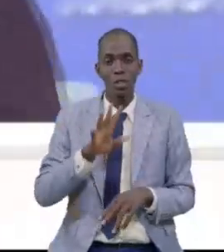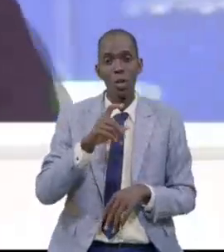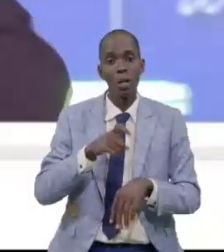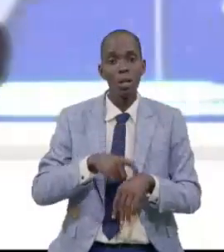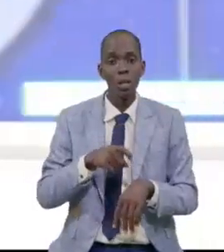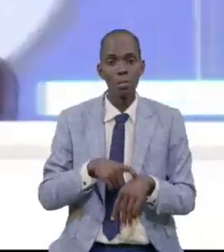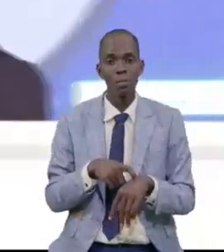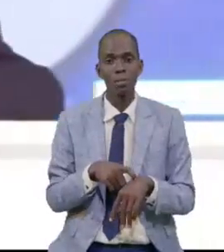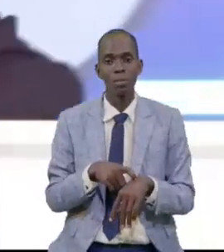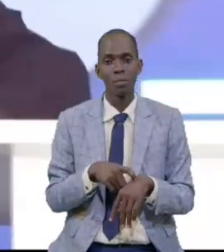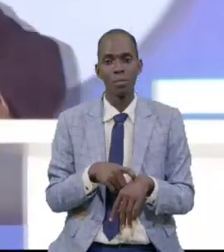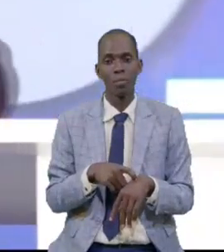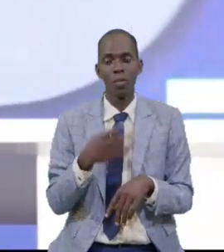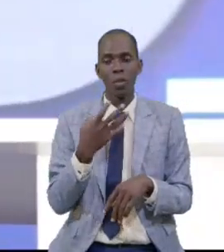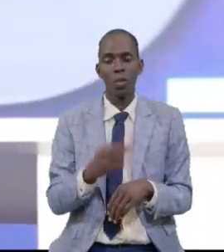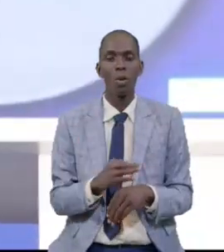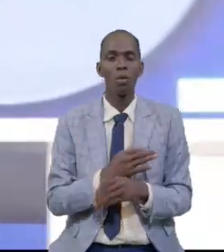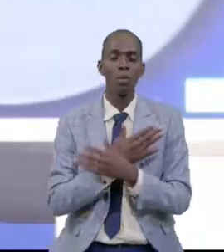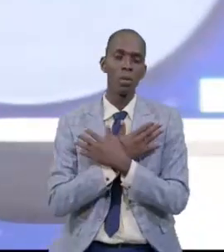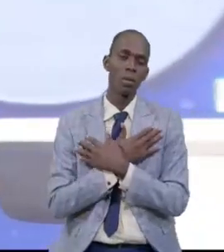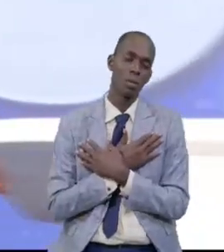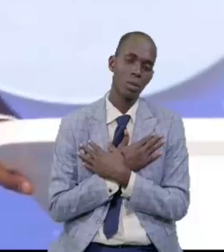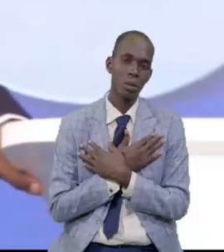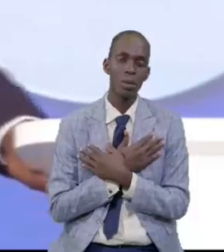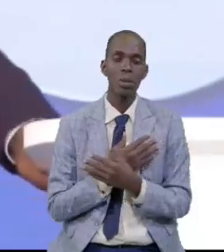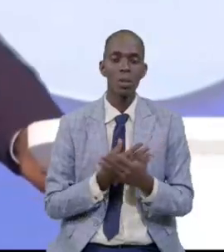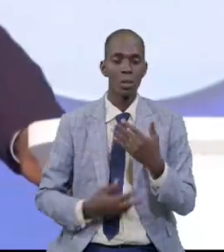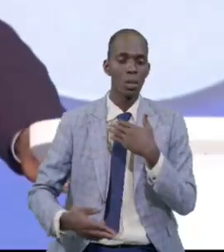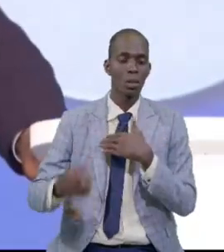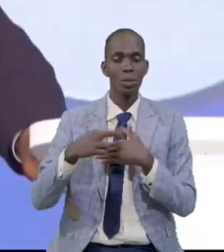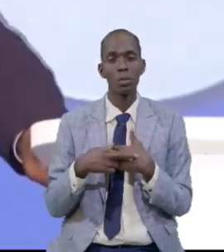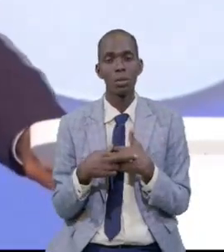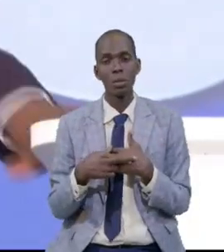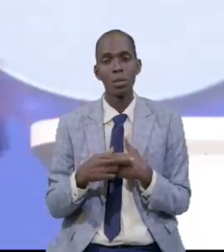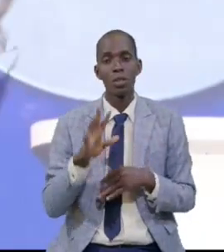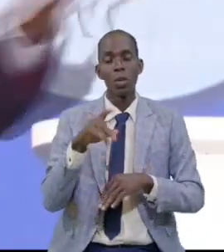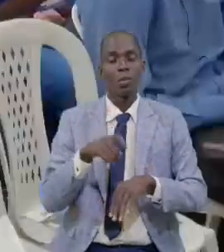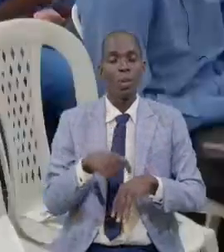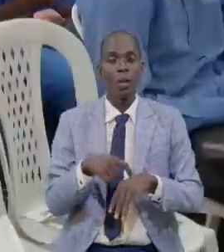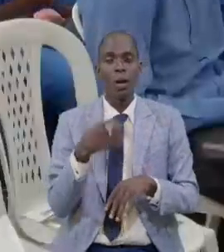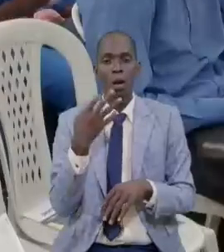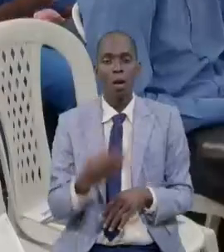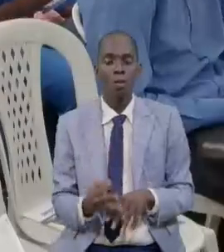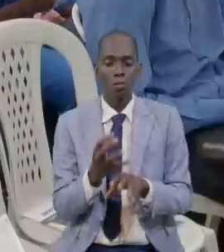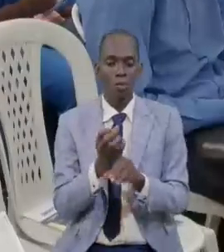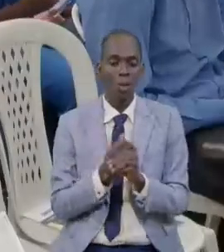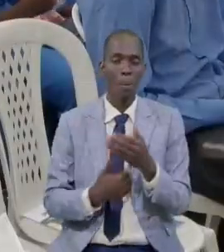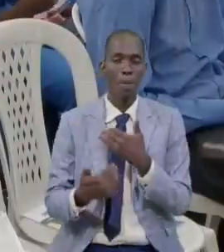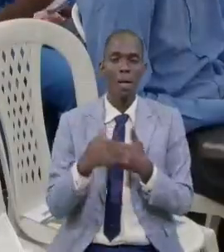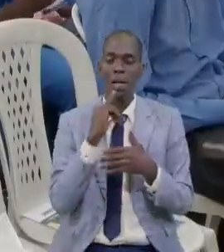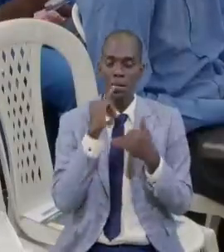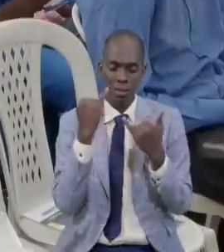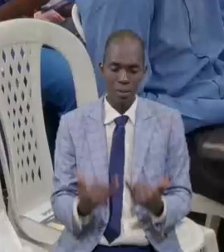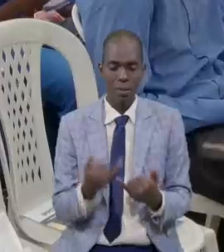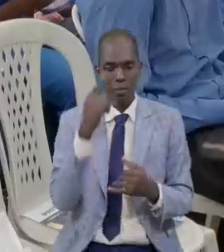of rest, restoration, your time of recovery has now come.